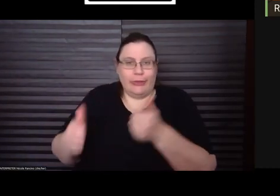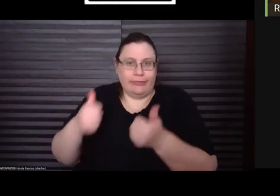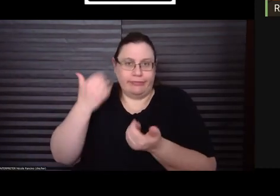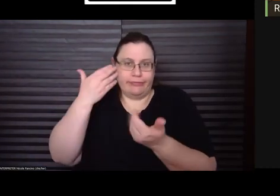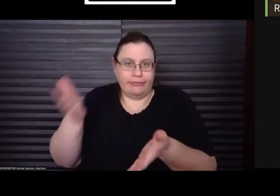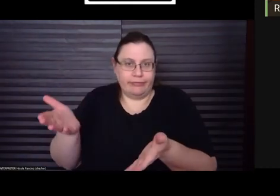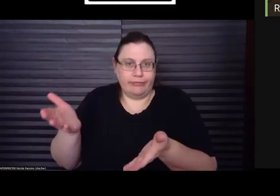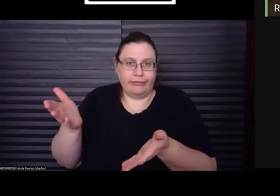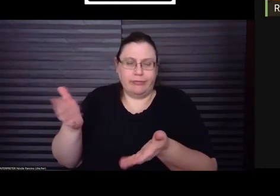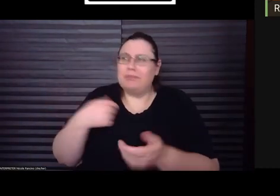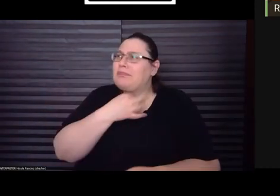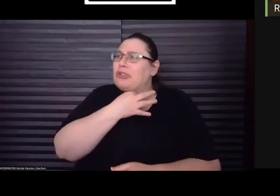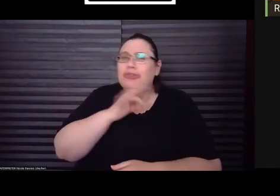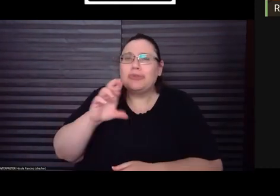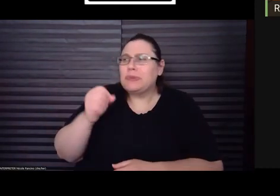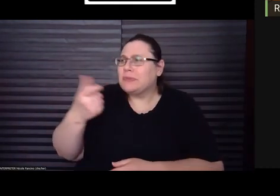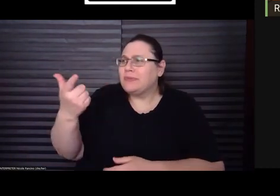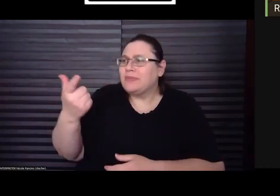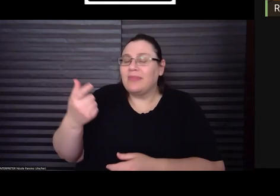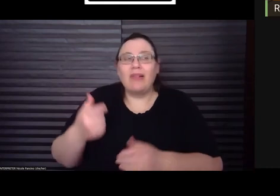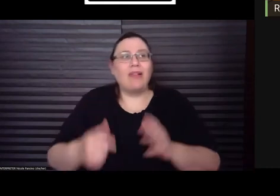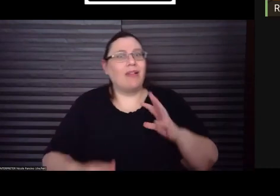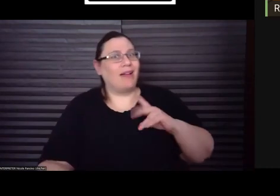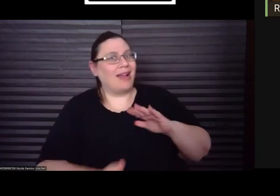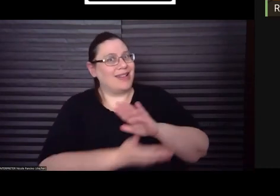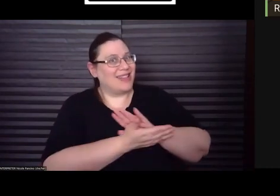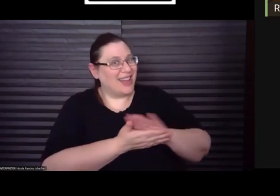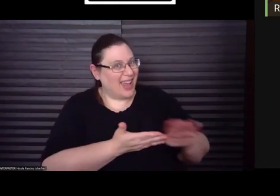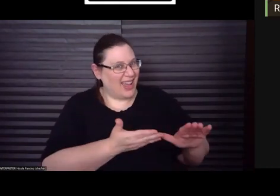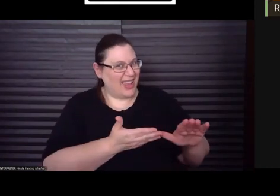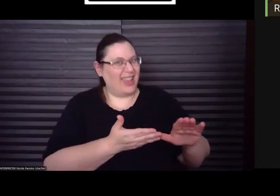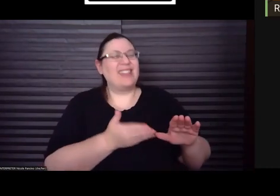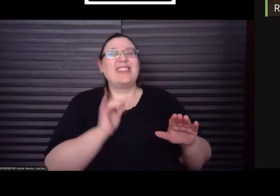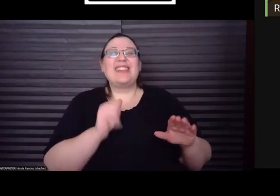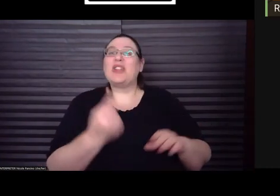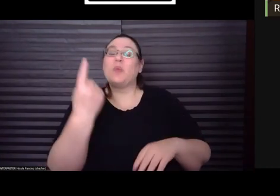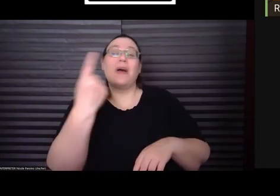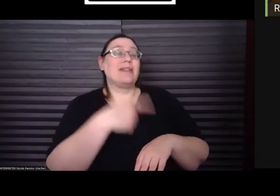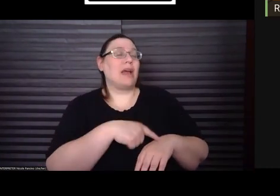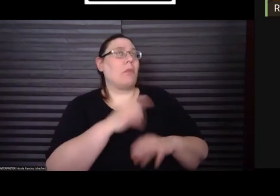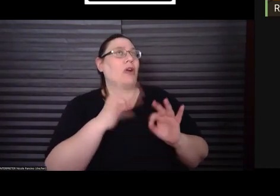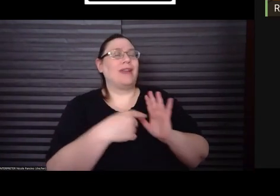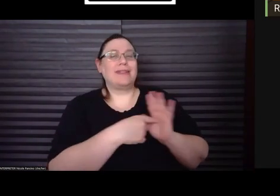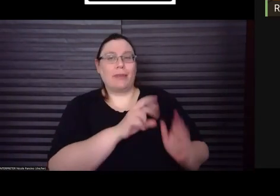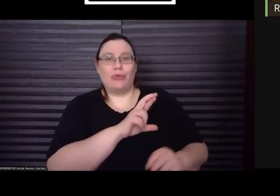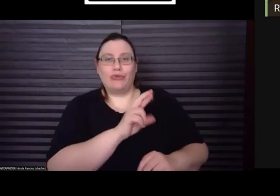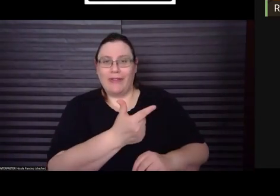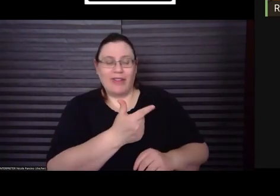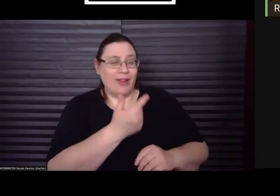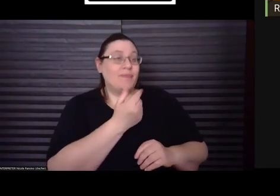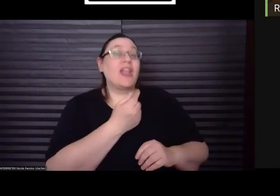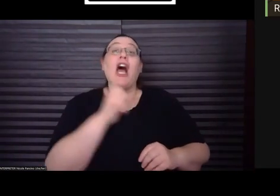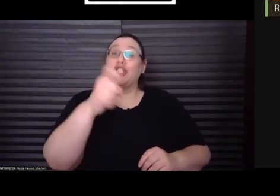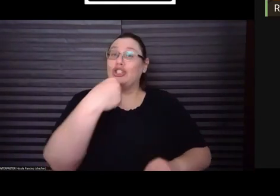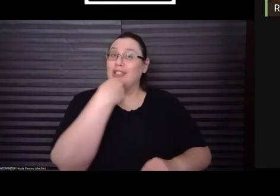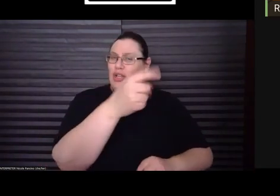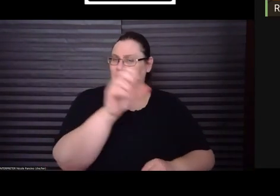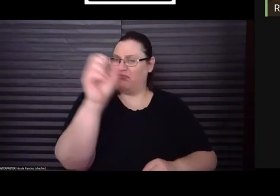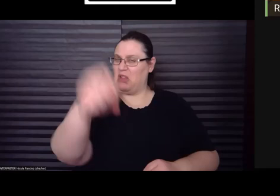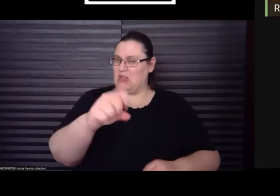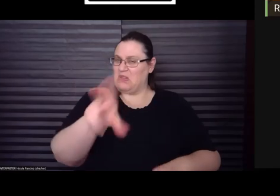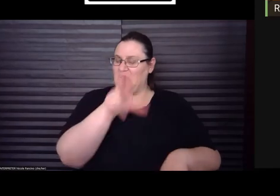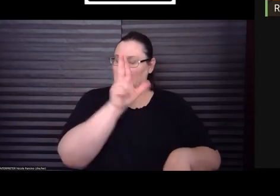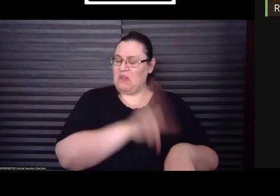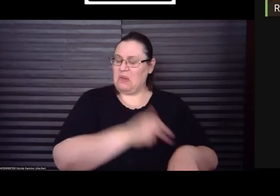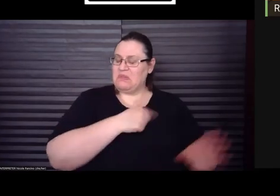emerged. But I'm eager to hear what Ruth has to say. Nice. That's one of those moments, Rivka, where, you know, what I should say is, you